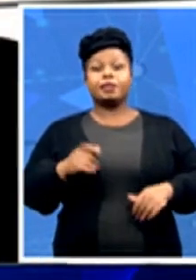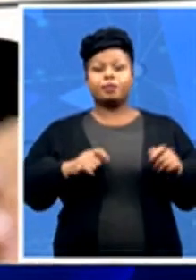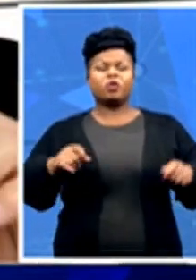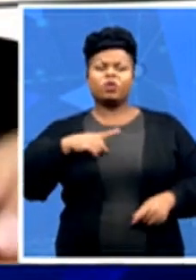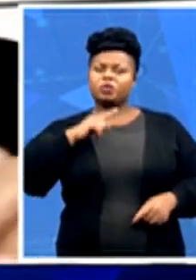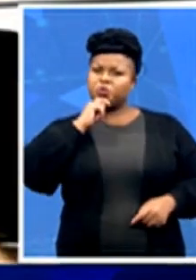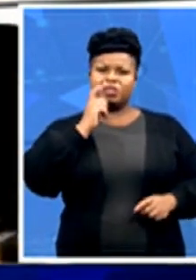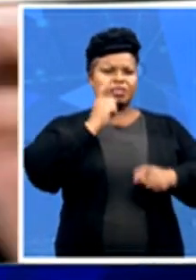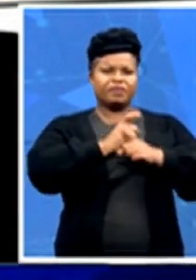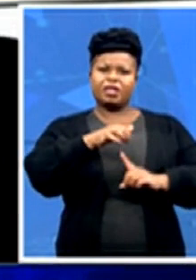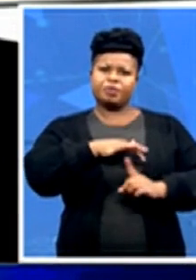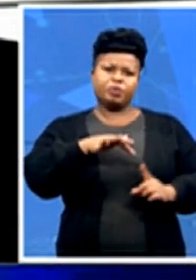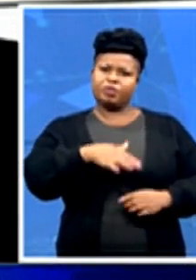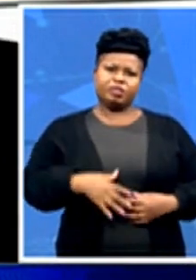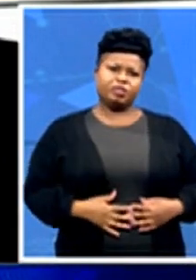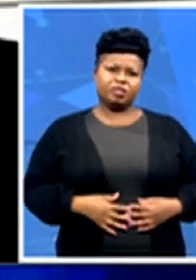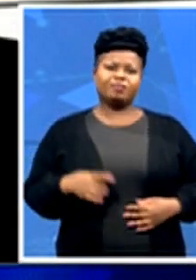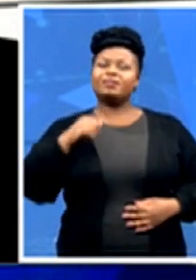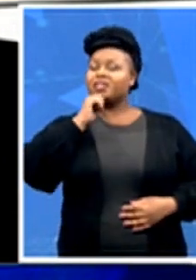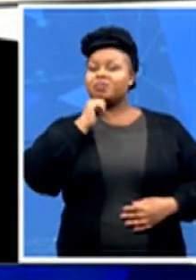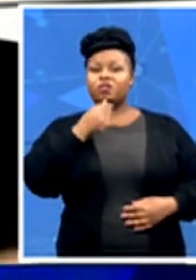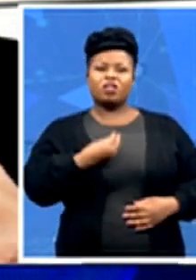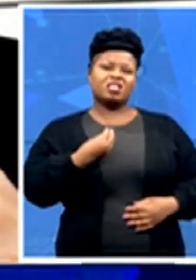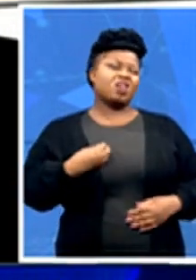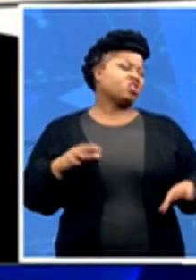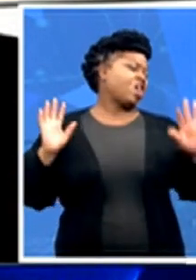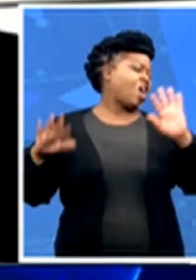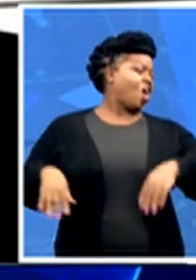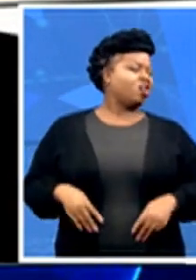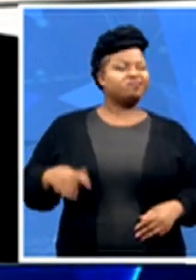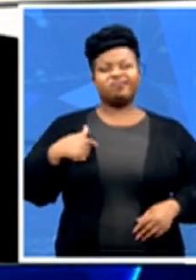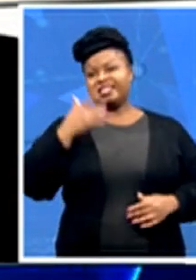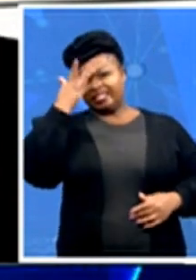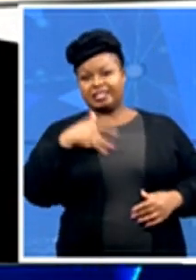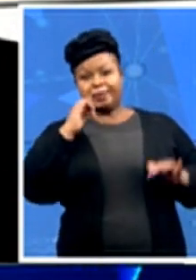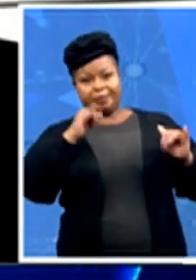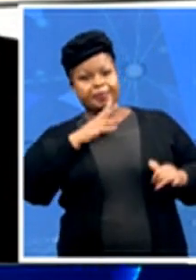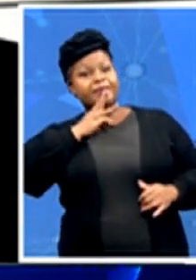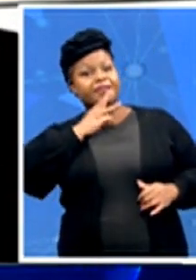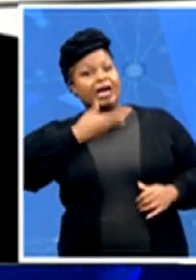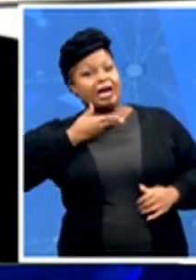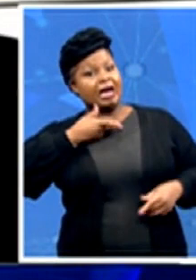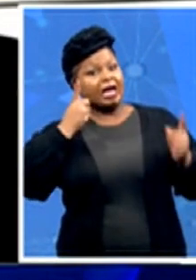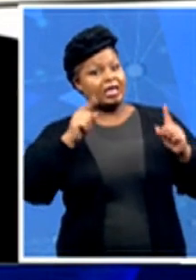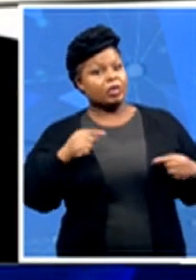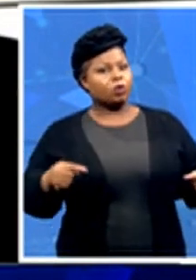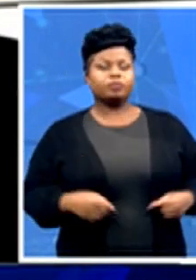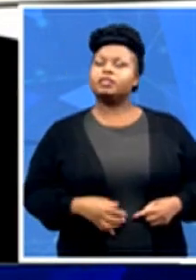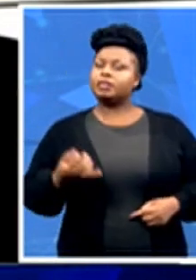you're young and you're worried, oh, I'm not going to get severe disease, well, you could still get long COVID. So get